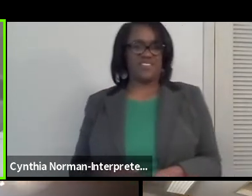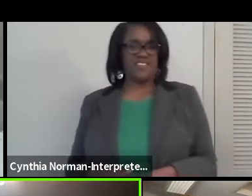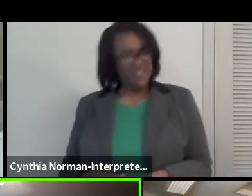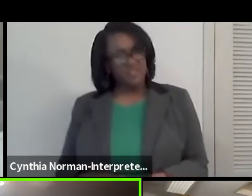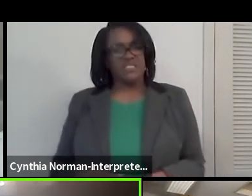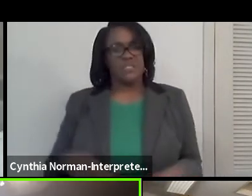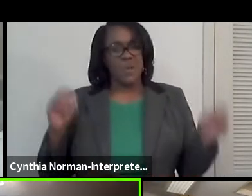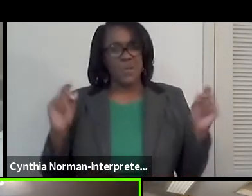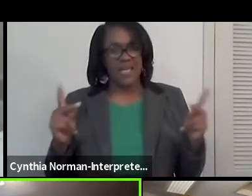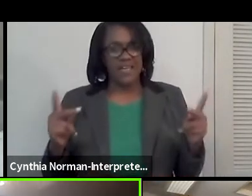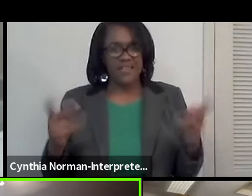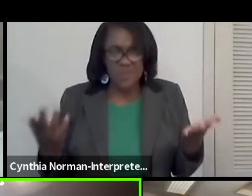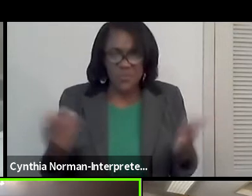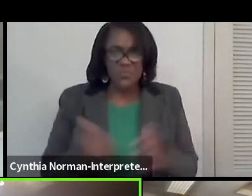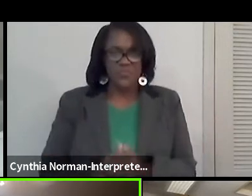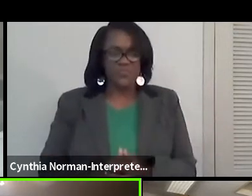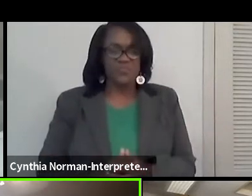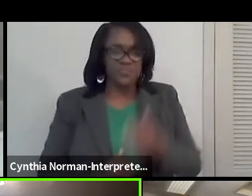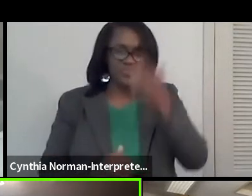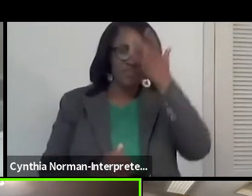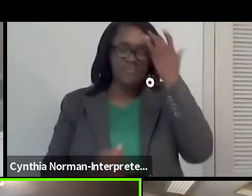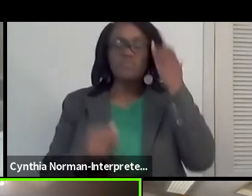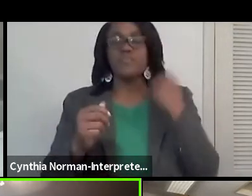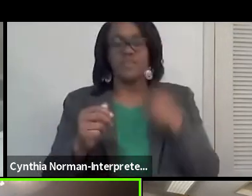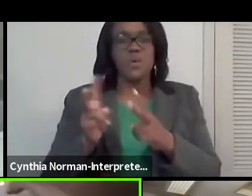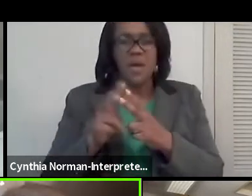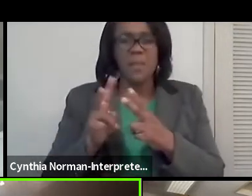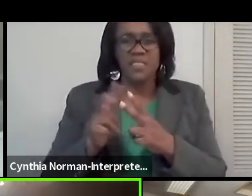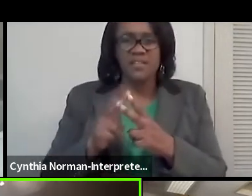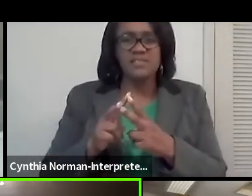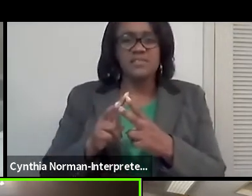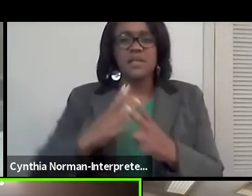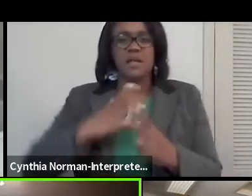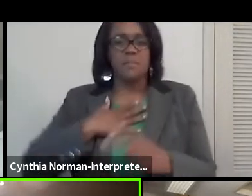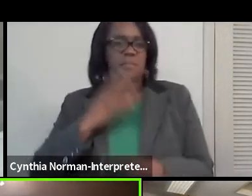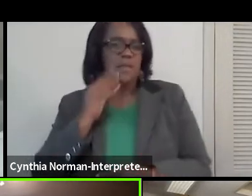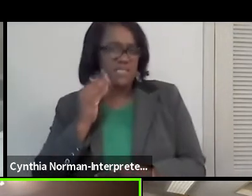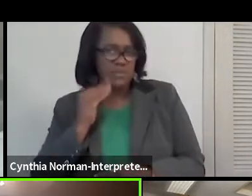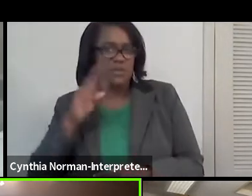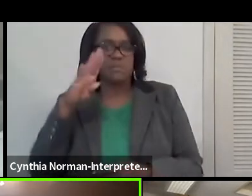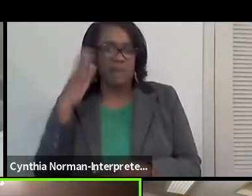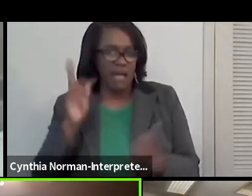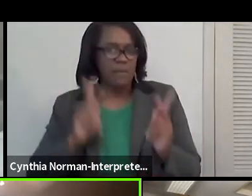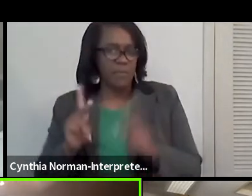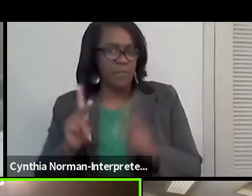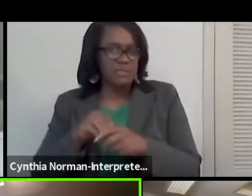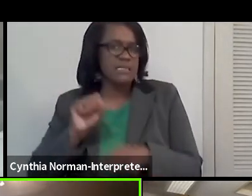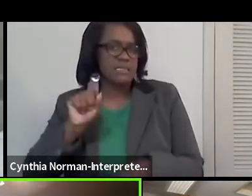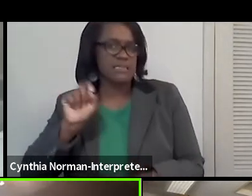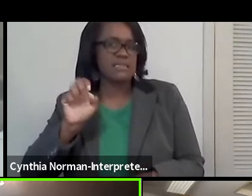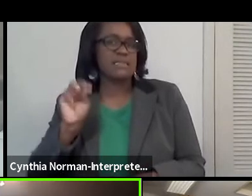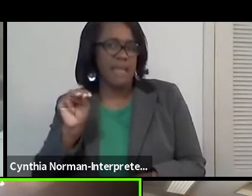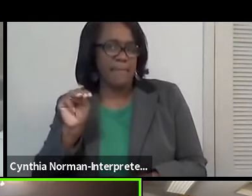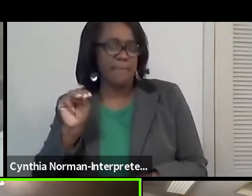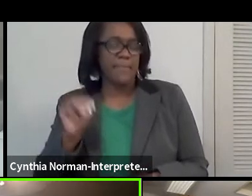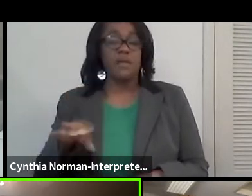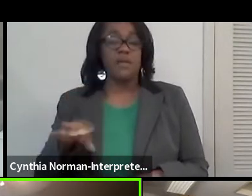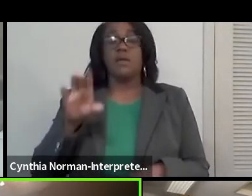Okay, so couple things for my experience as a Black person in STEM, specifically as it relates to